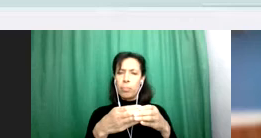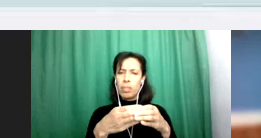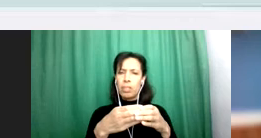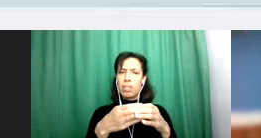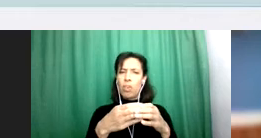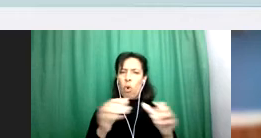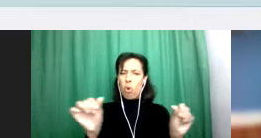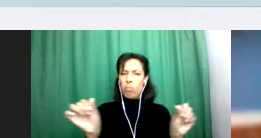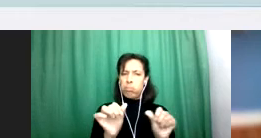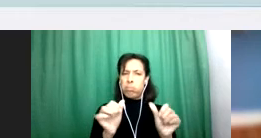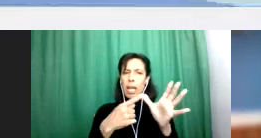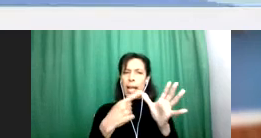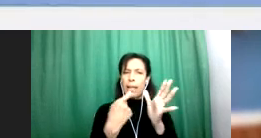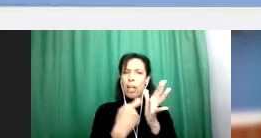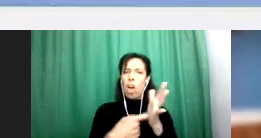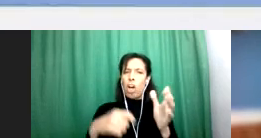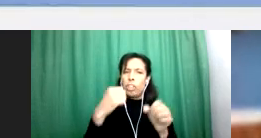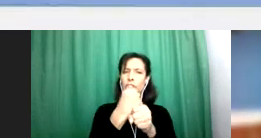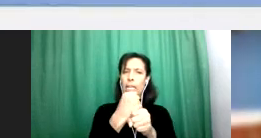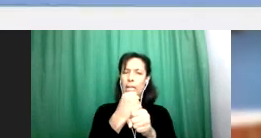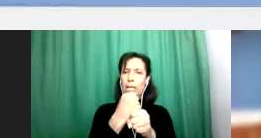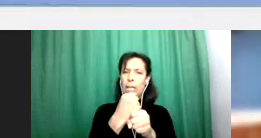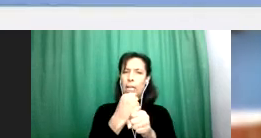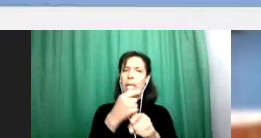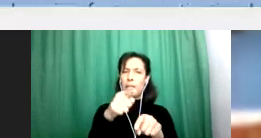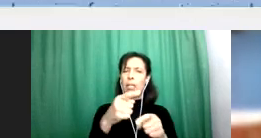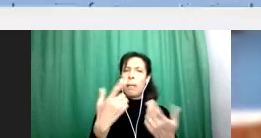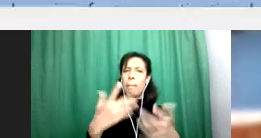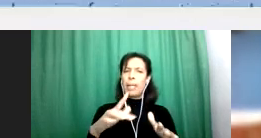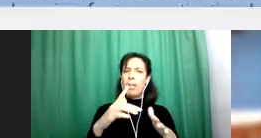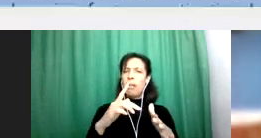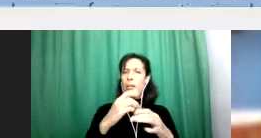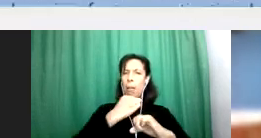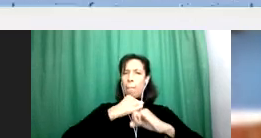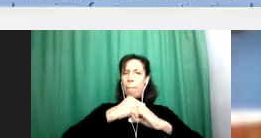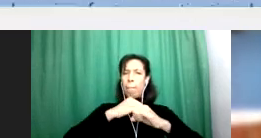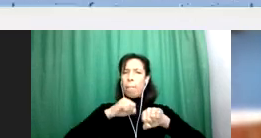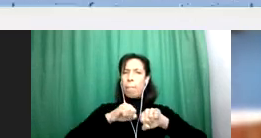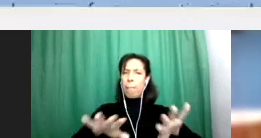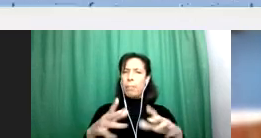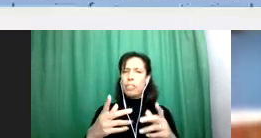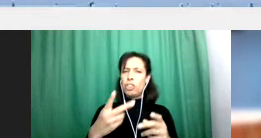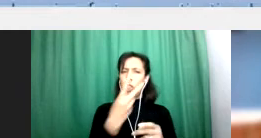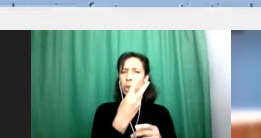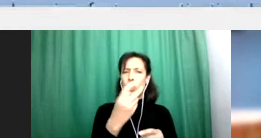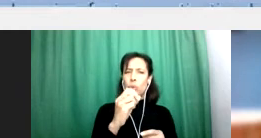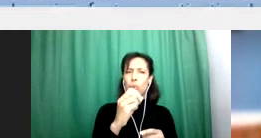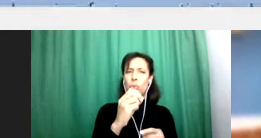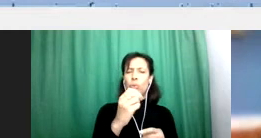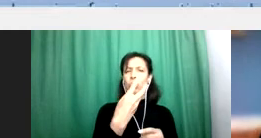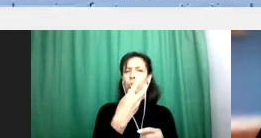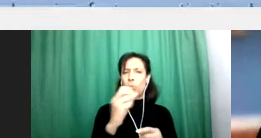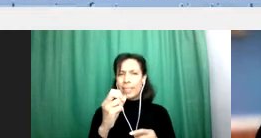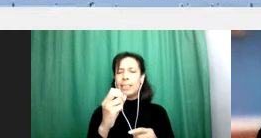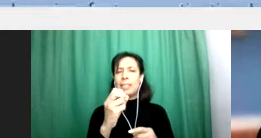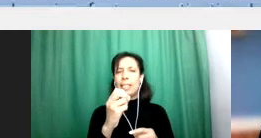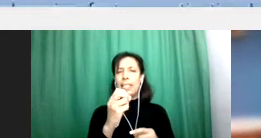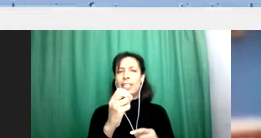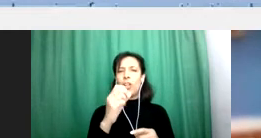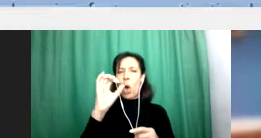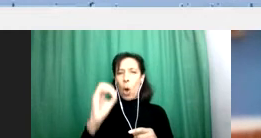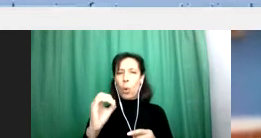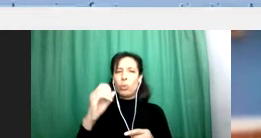ARG. They published this in 2002. Now, this is a core document for thinking